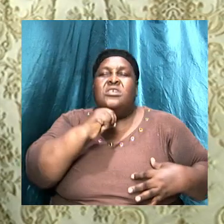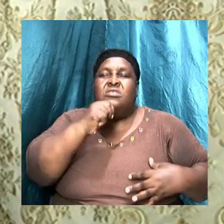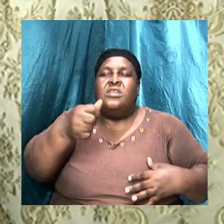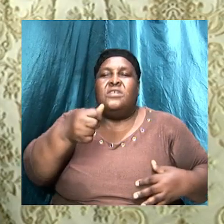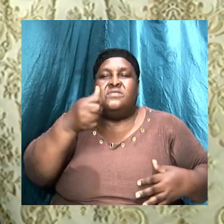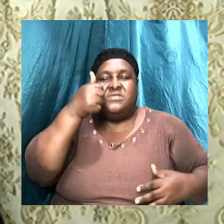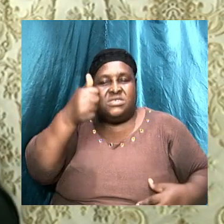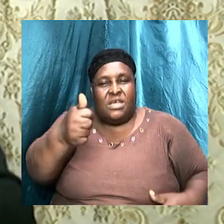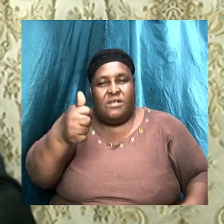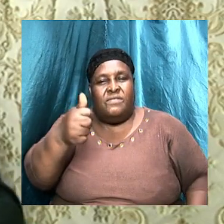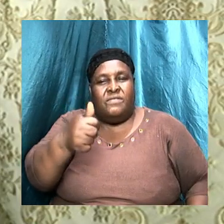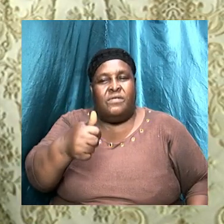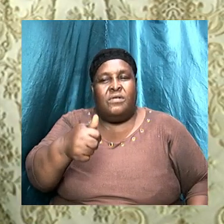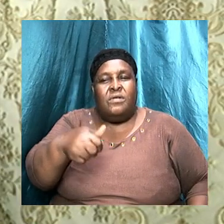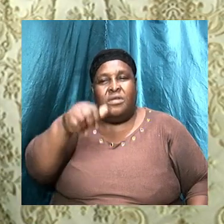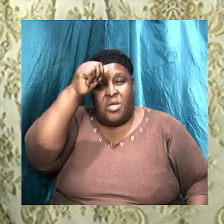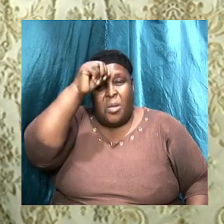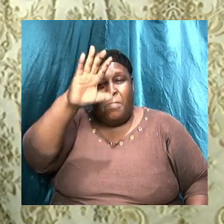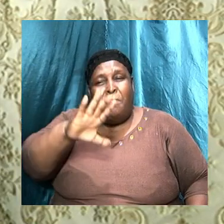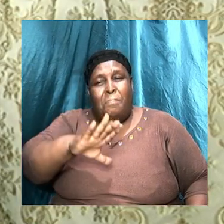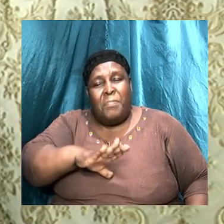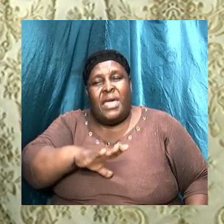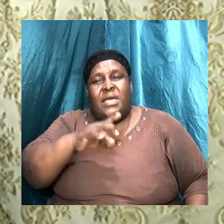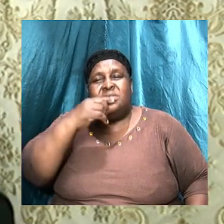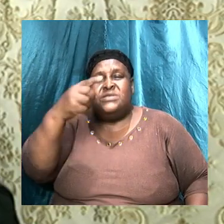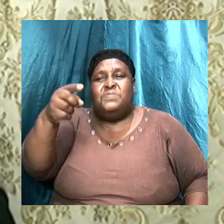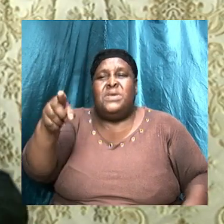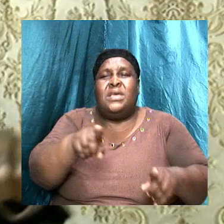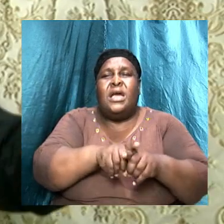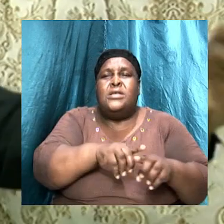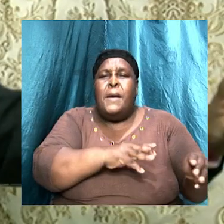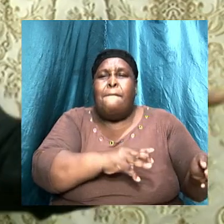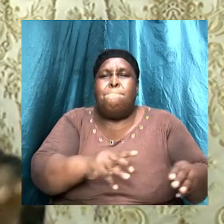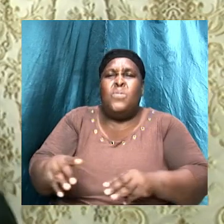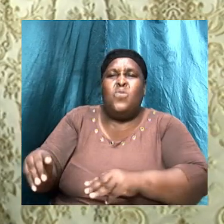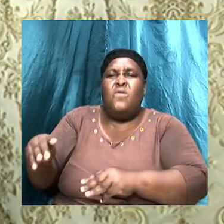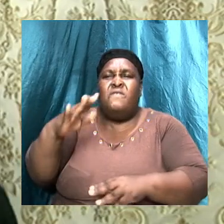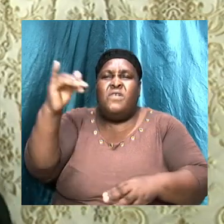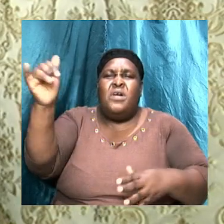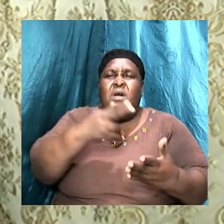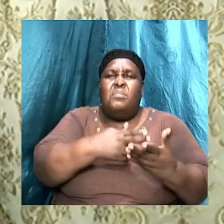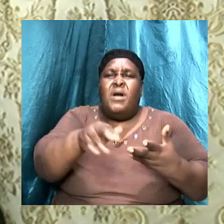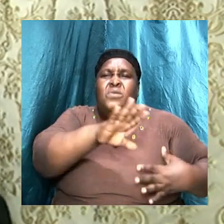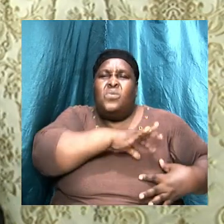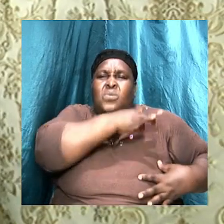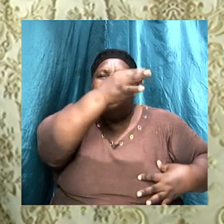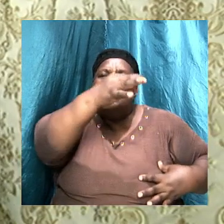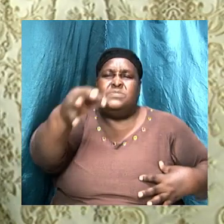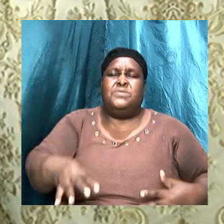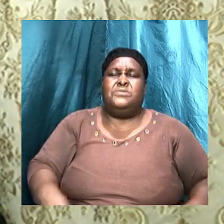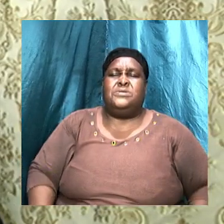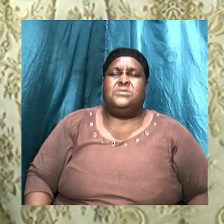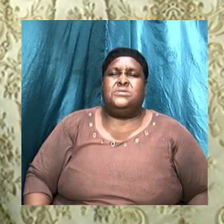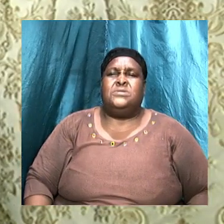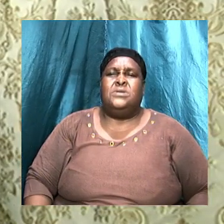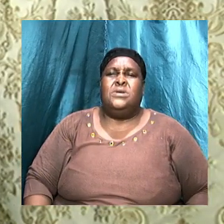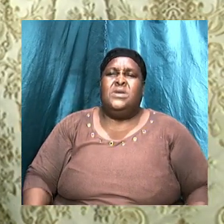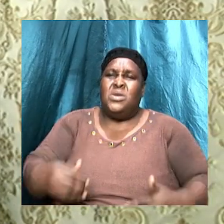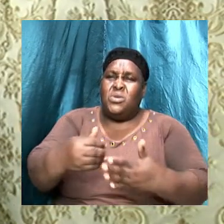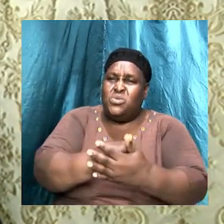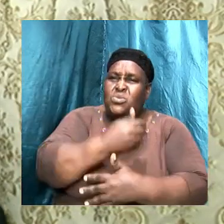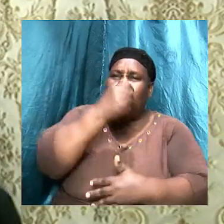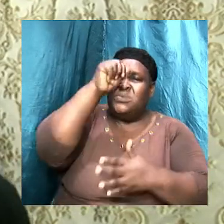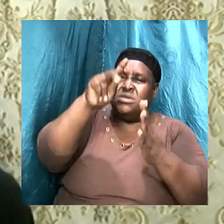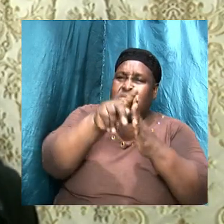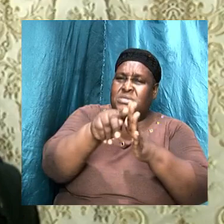but the bible says men speak as they are moved upon by the holy ghost that is the prophet but then now it says in the new testament